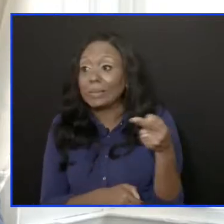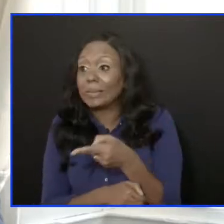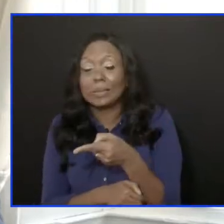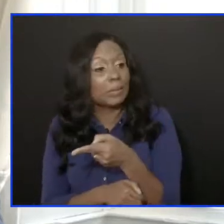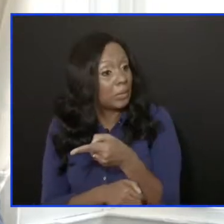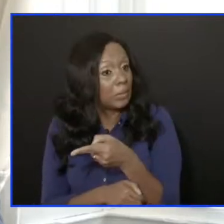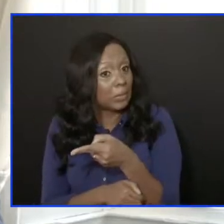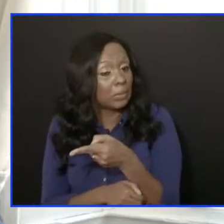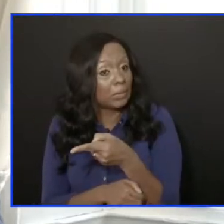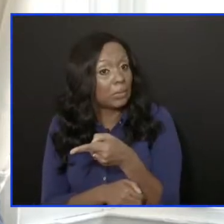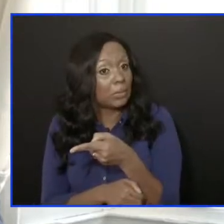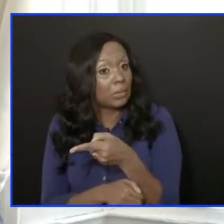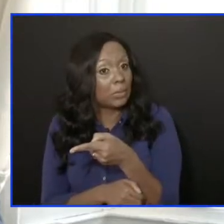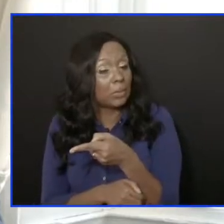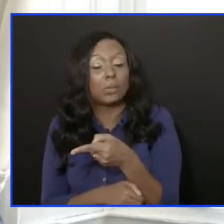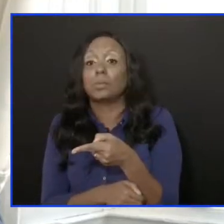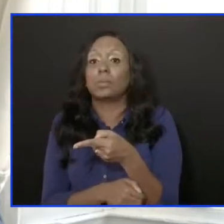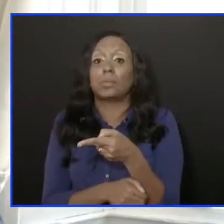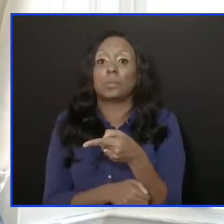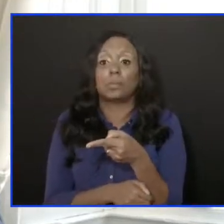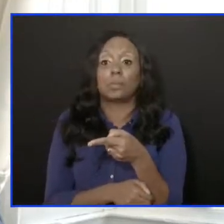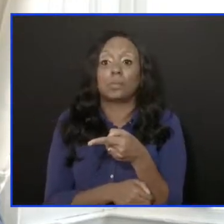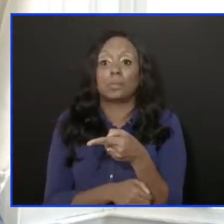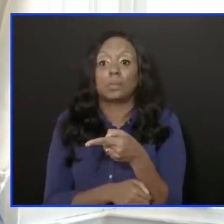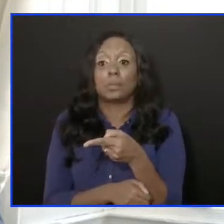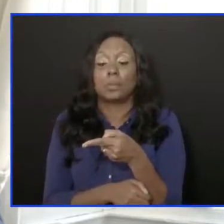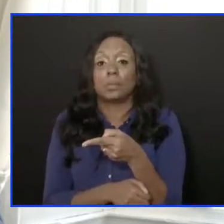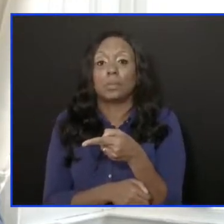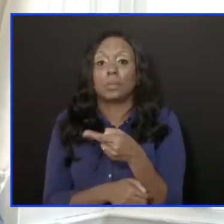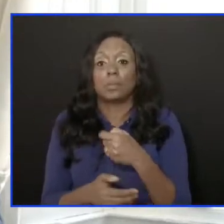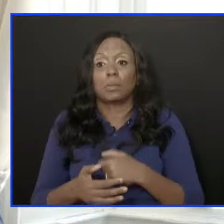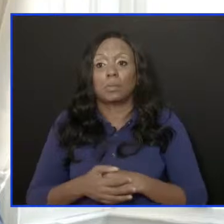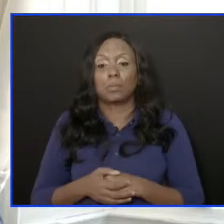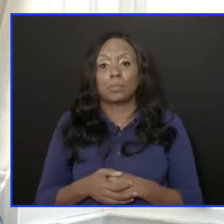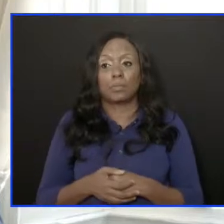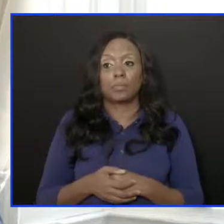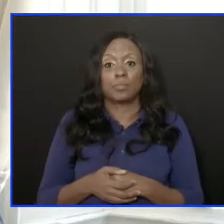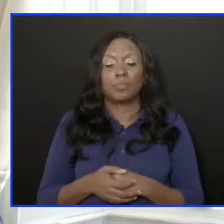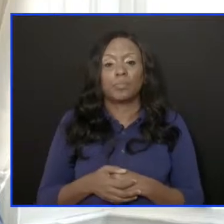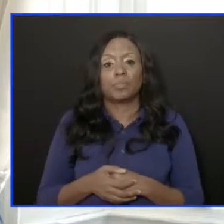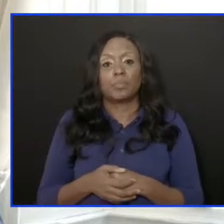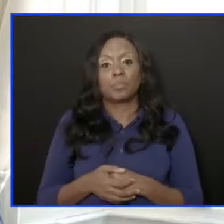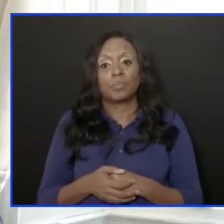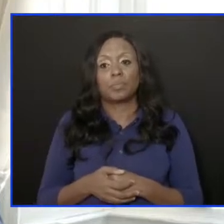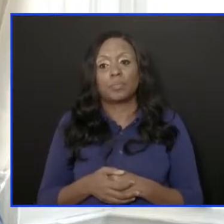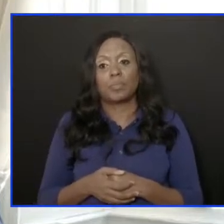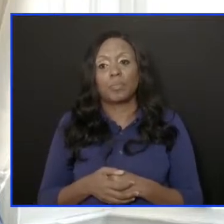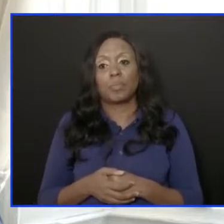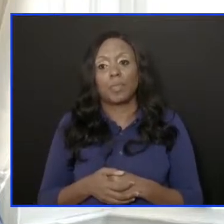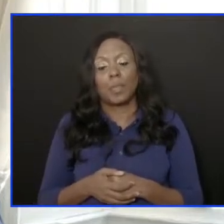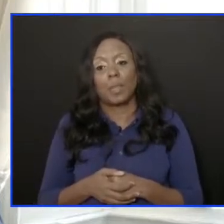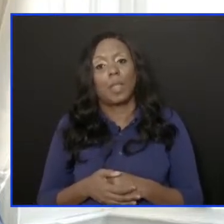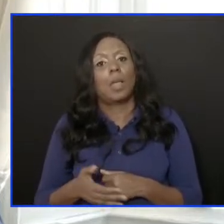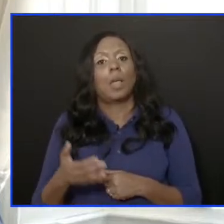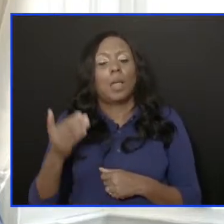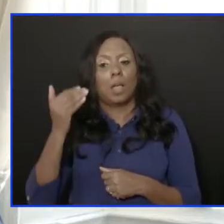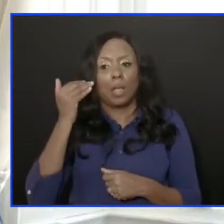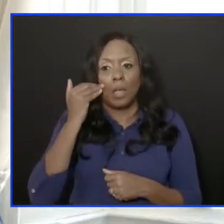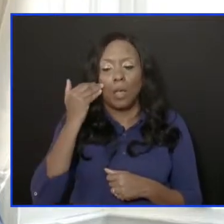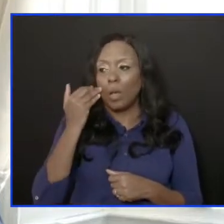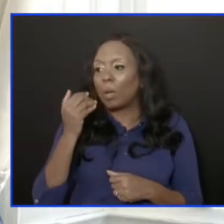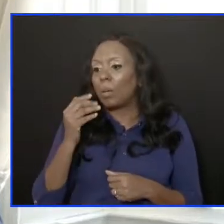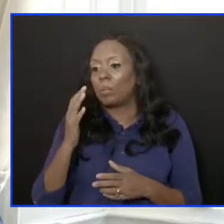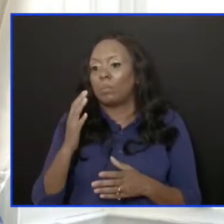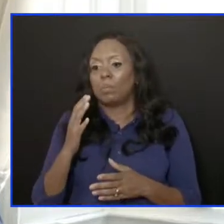but I've always said that as a country, when we got to a point where everyone knew someone had COVID, then it would be